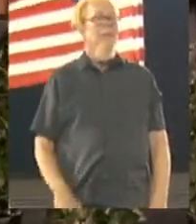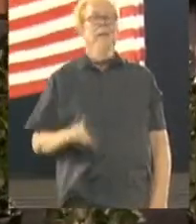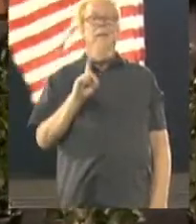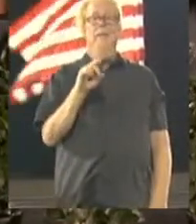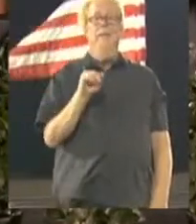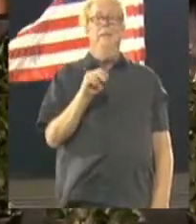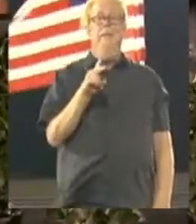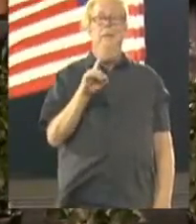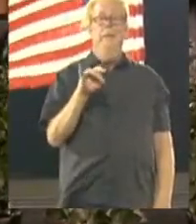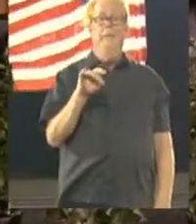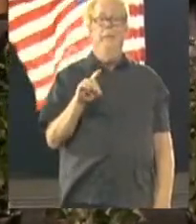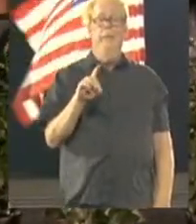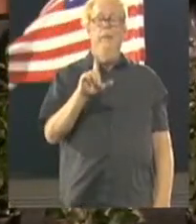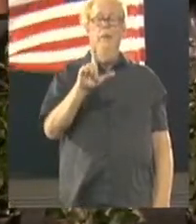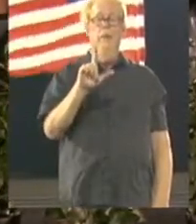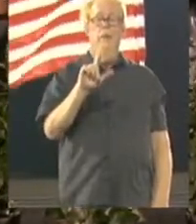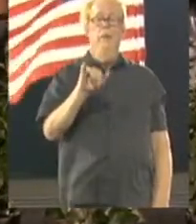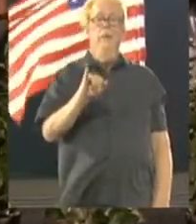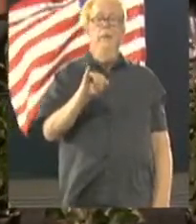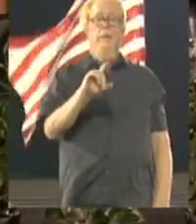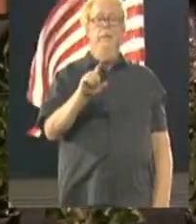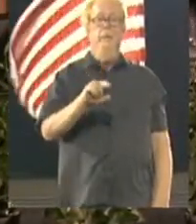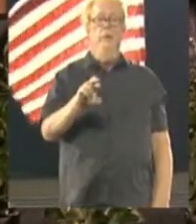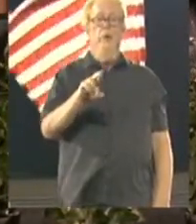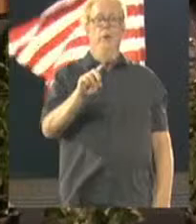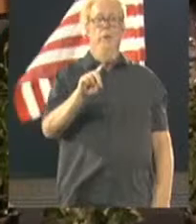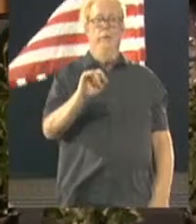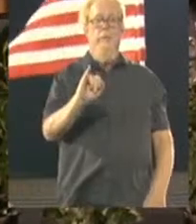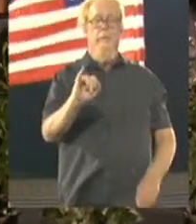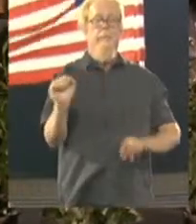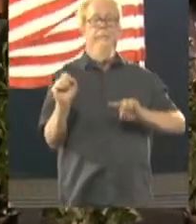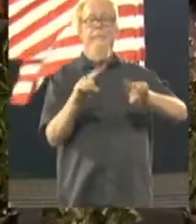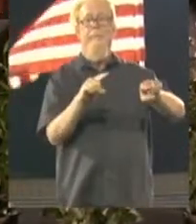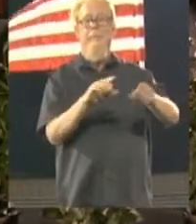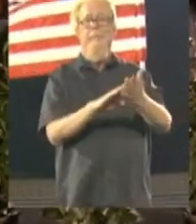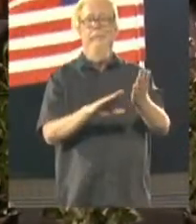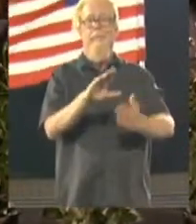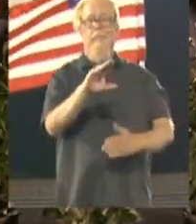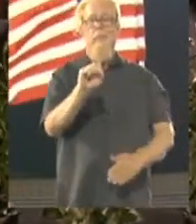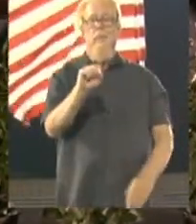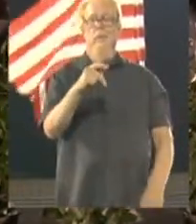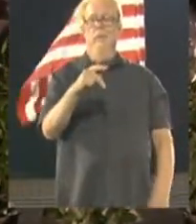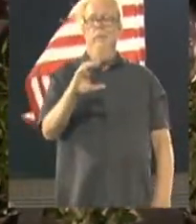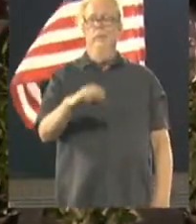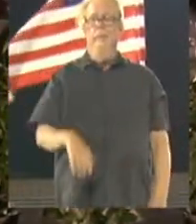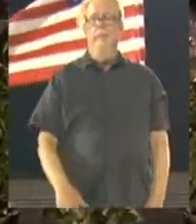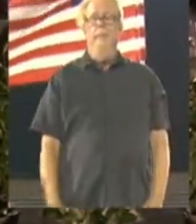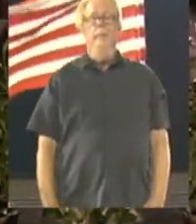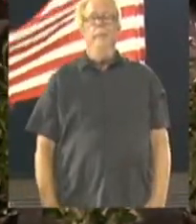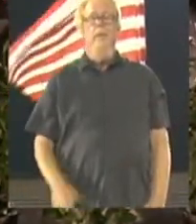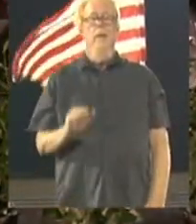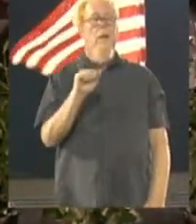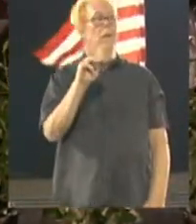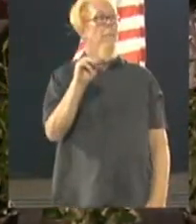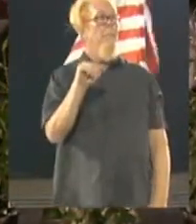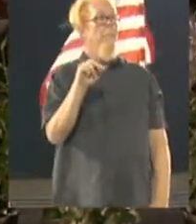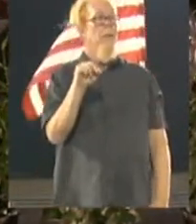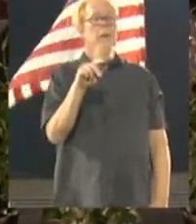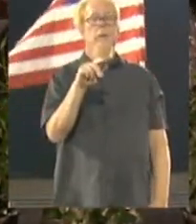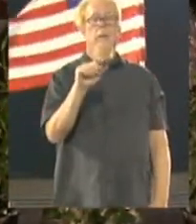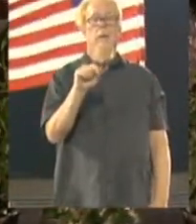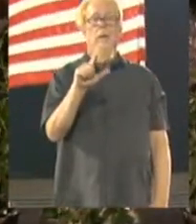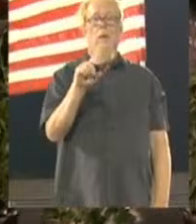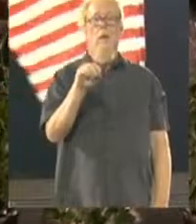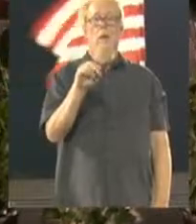David Lizardi will be attending St. Philip's College. Amanda J.